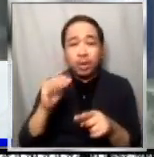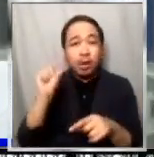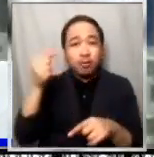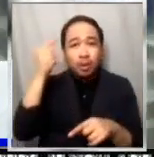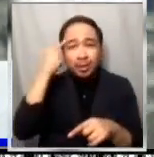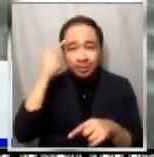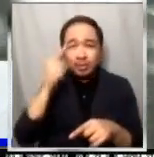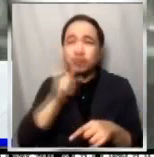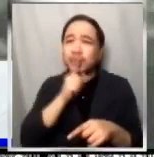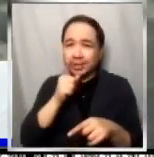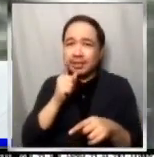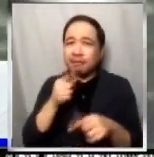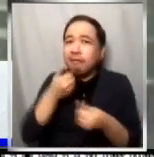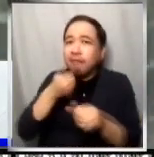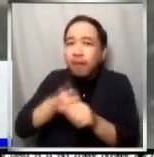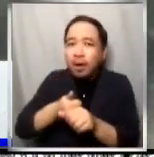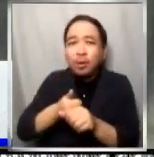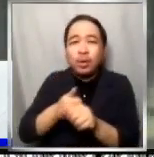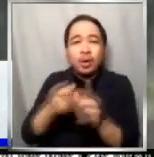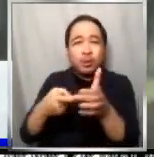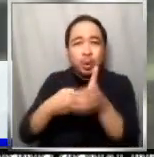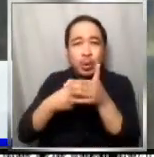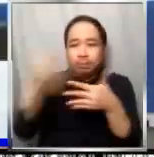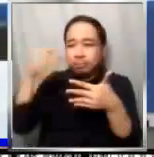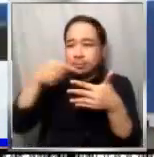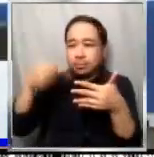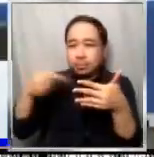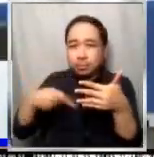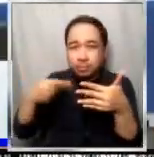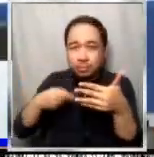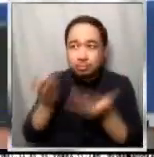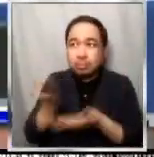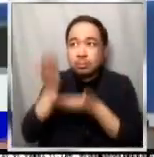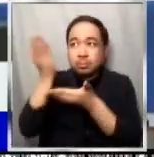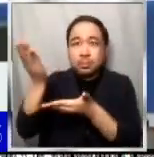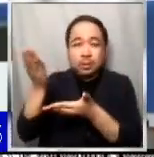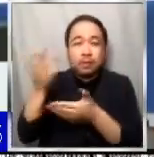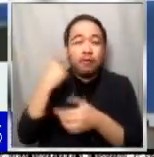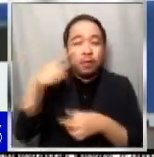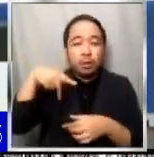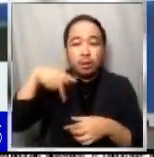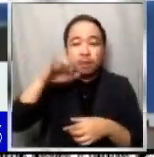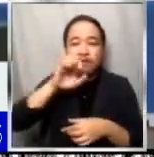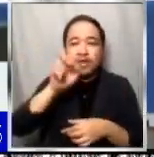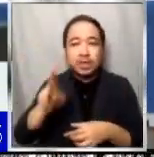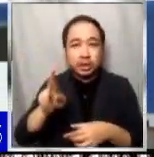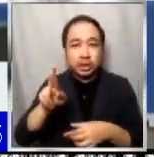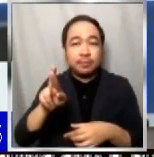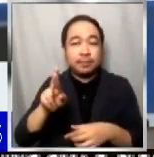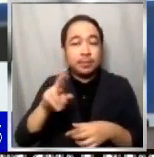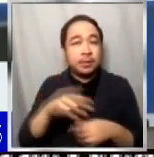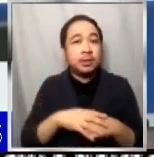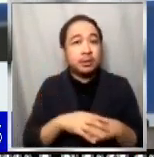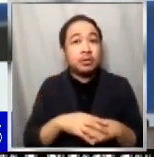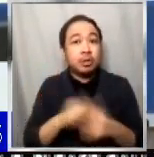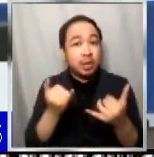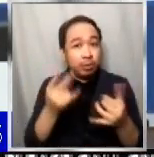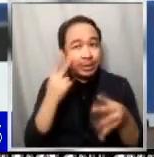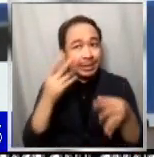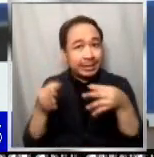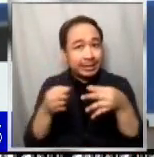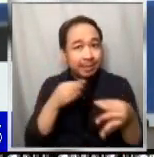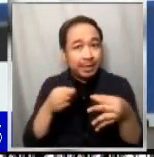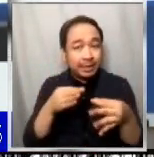ng requirements sa Pfizer at COVAX. I must reiterate that the commitments necessary from the Philippines to the COVAX initiative were